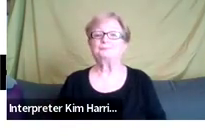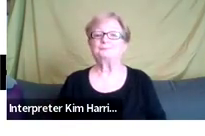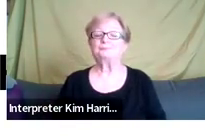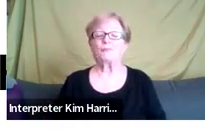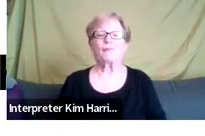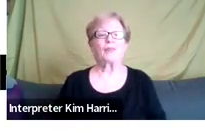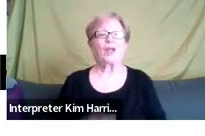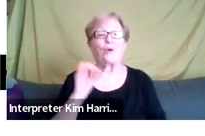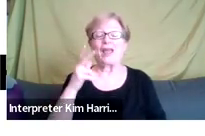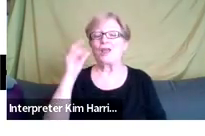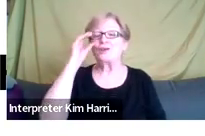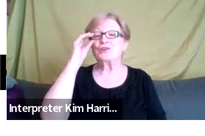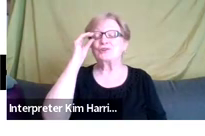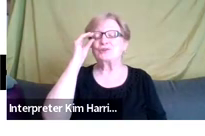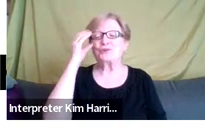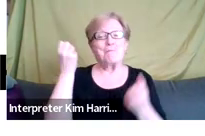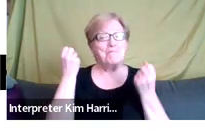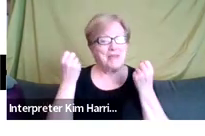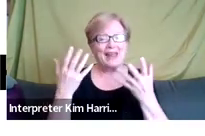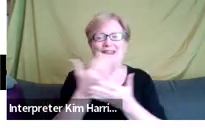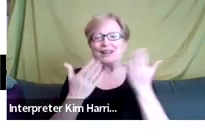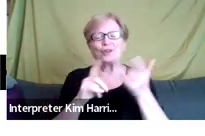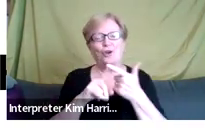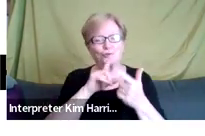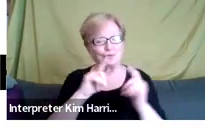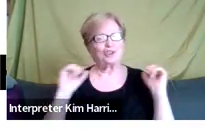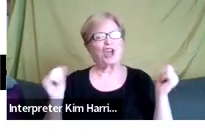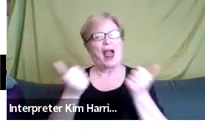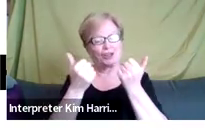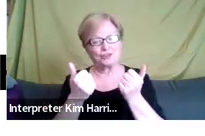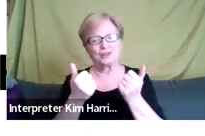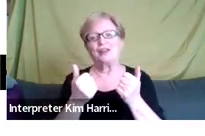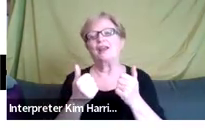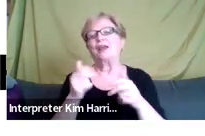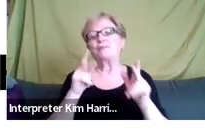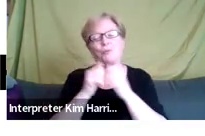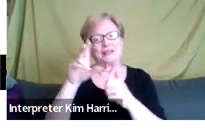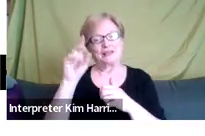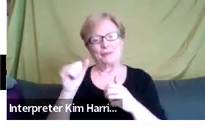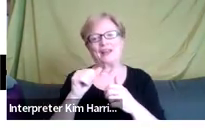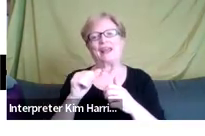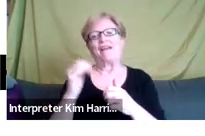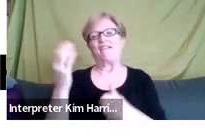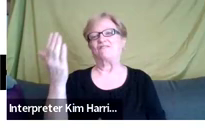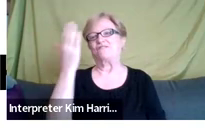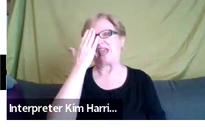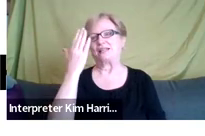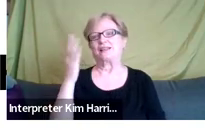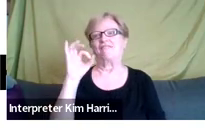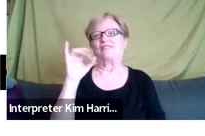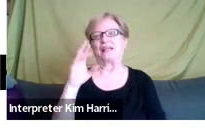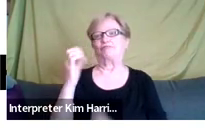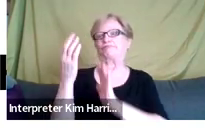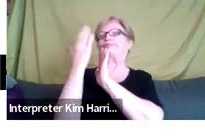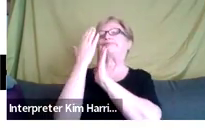Okay. So a lot of these things are challenges that people with disabilities often face in the workplace, right? So we tend